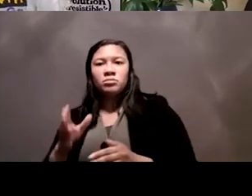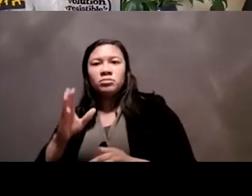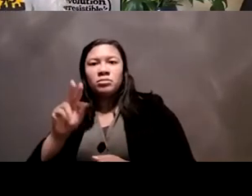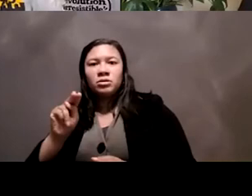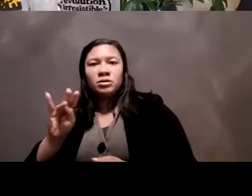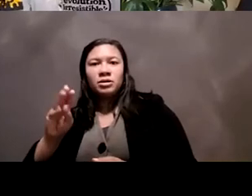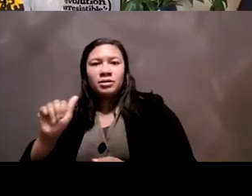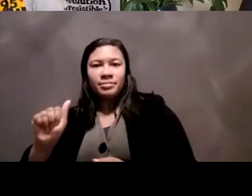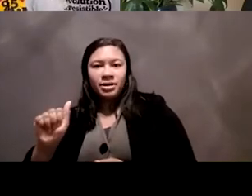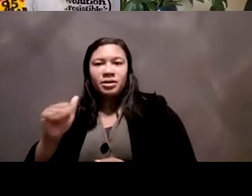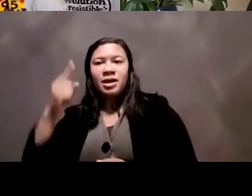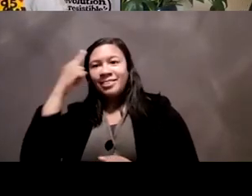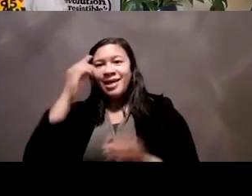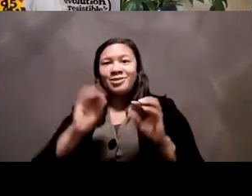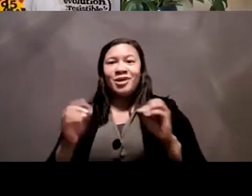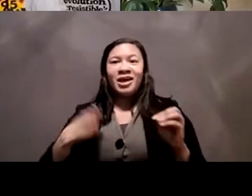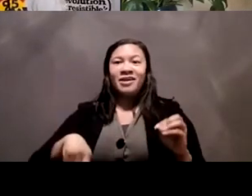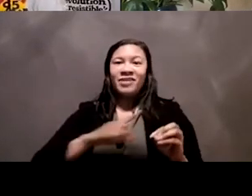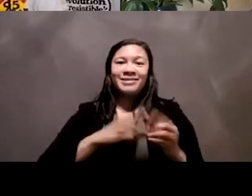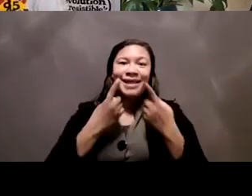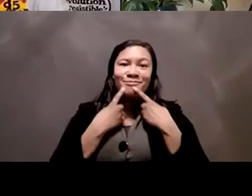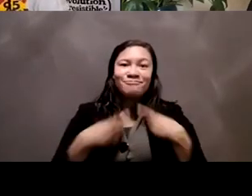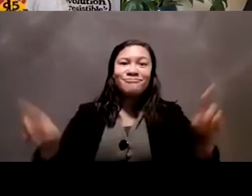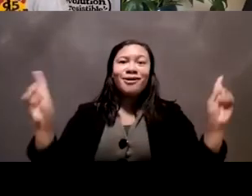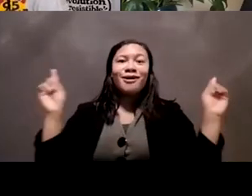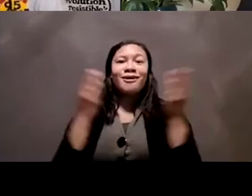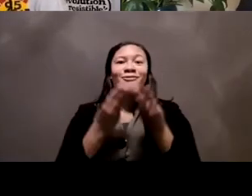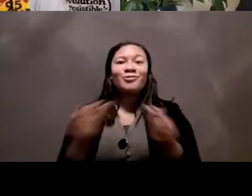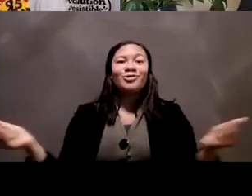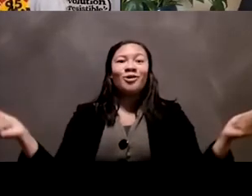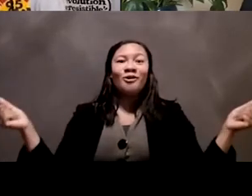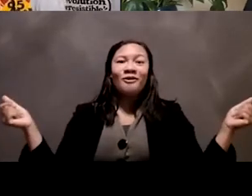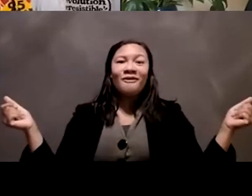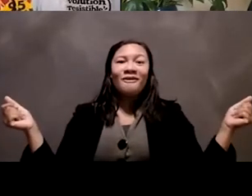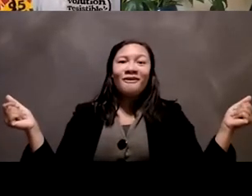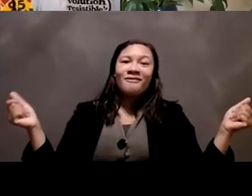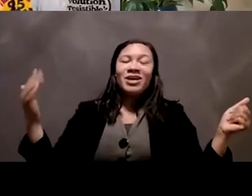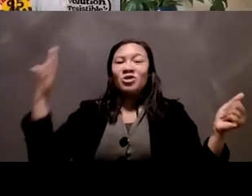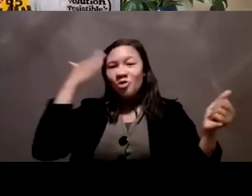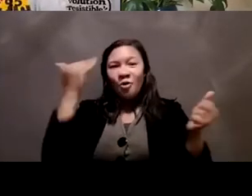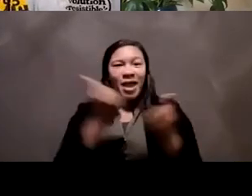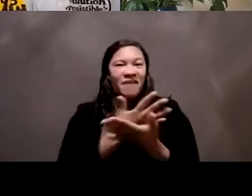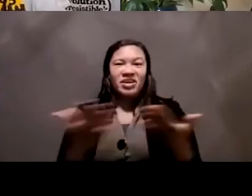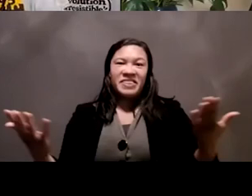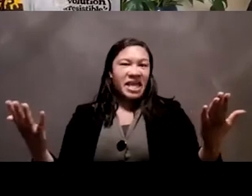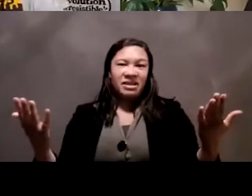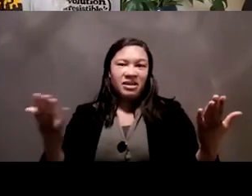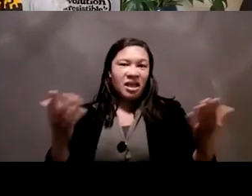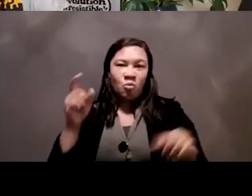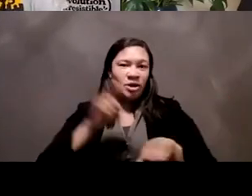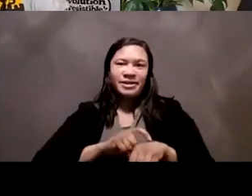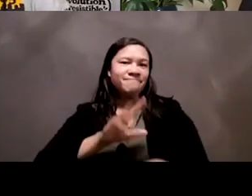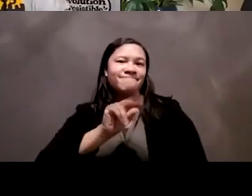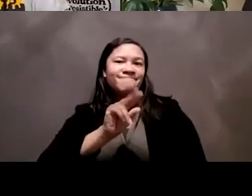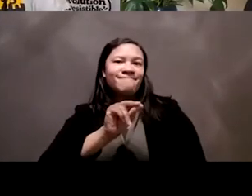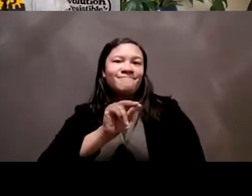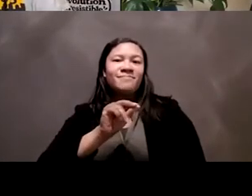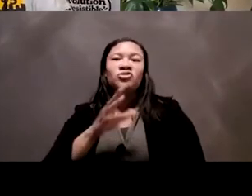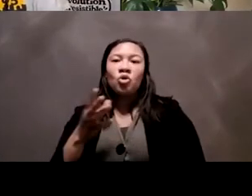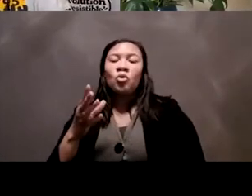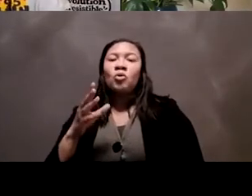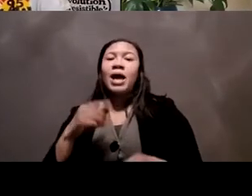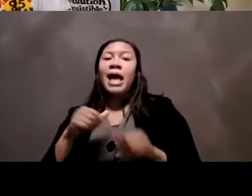arrive and have it all together at once, you know? So I think, I keep saying care in public, and I think